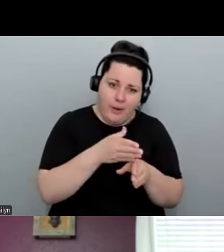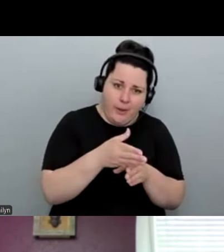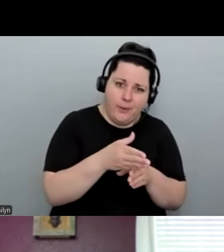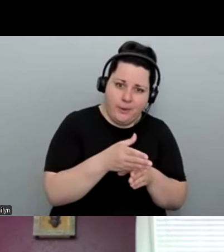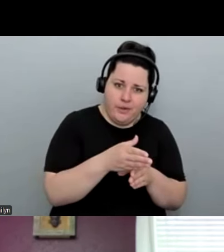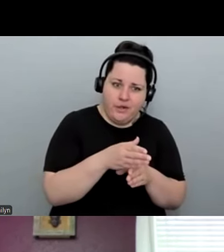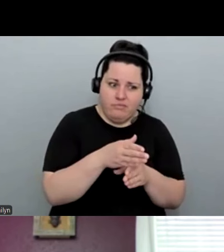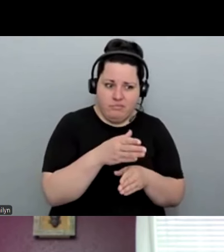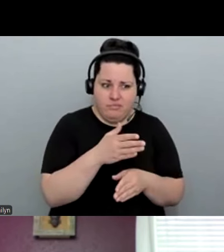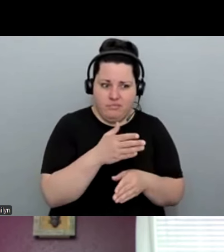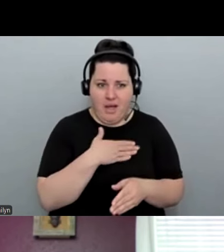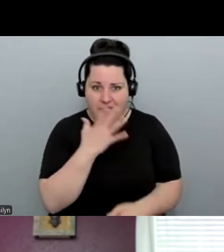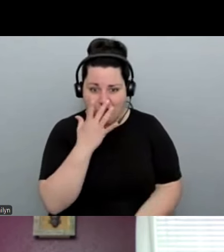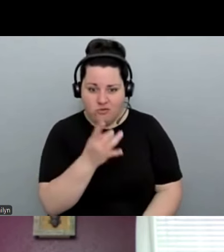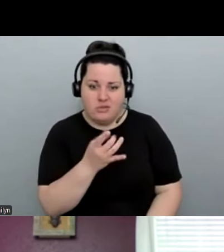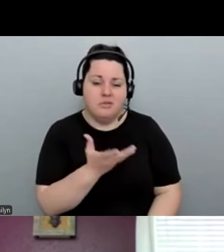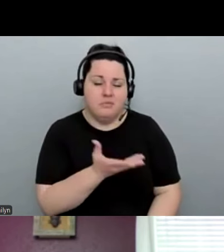in. So,